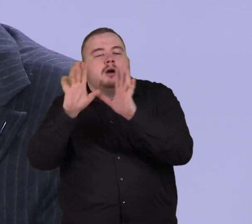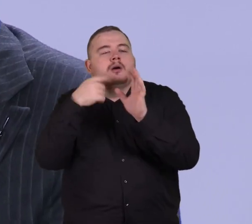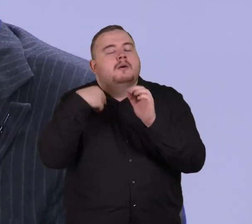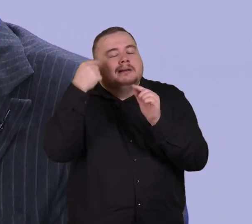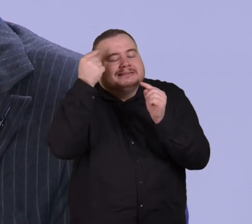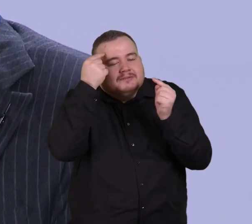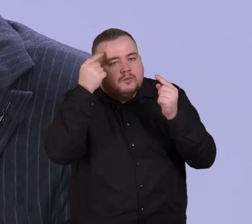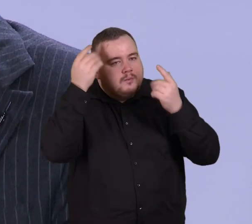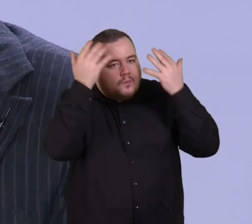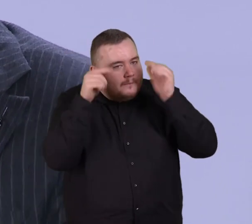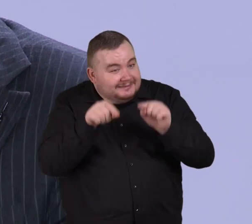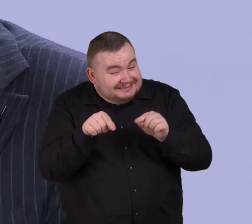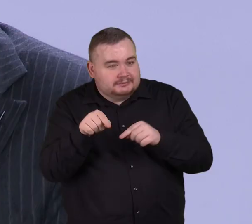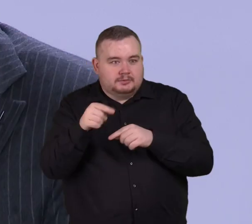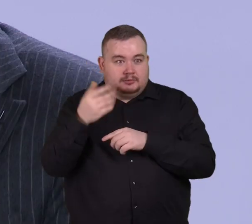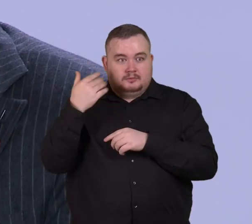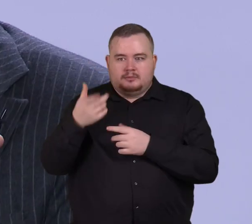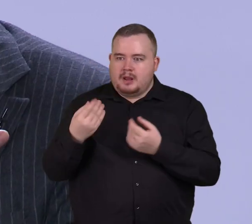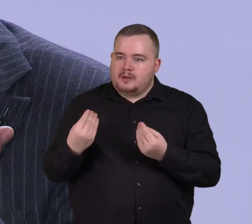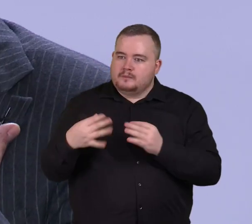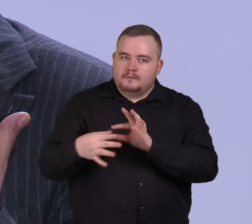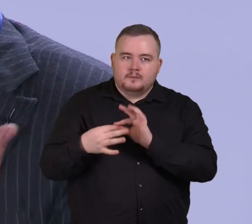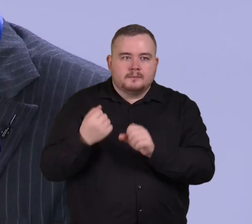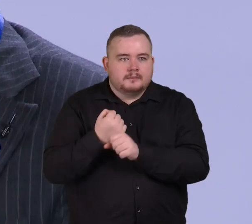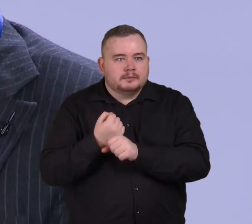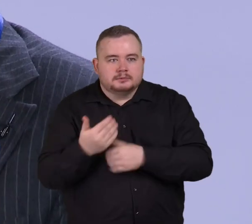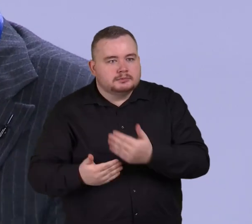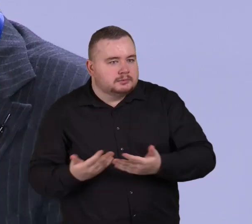under Russian rule during the partitions.